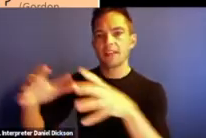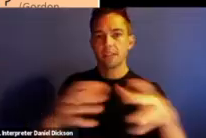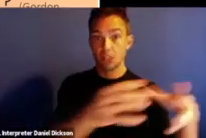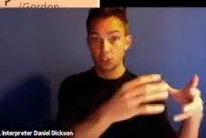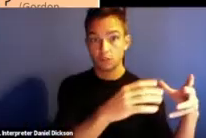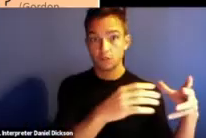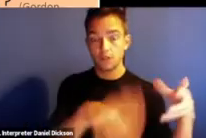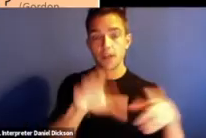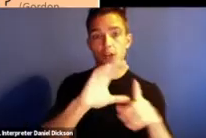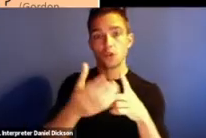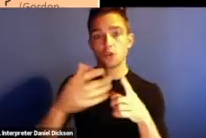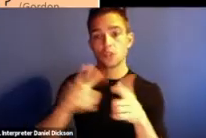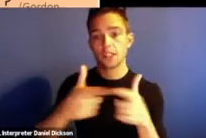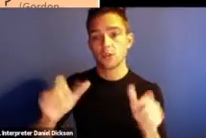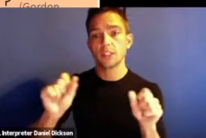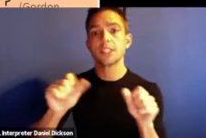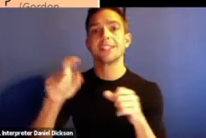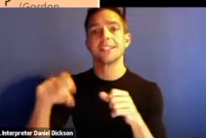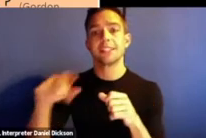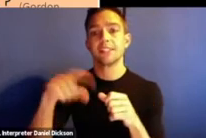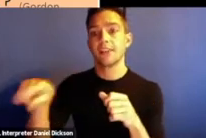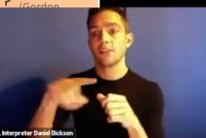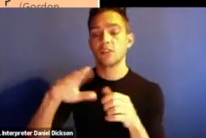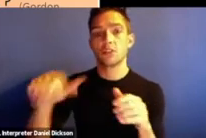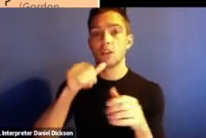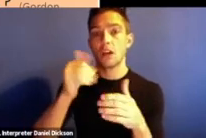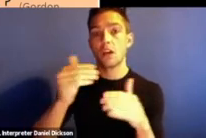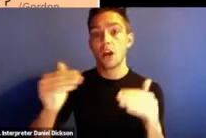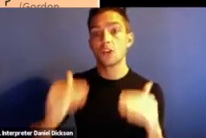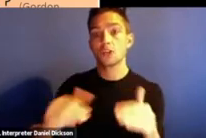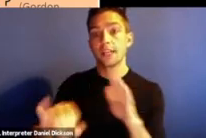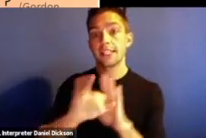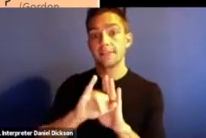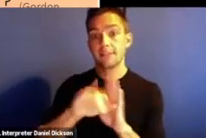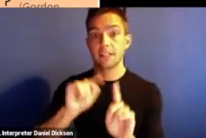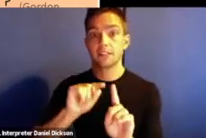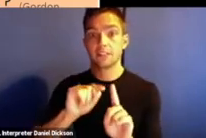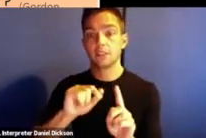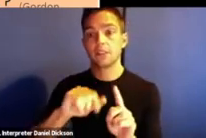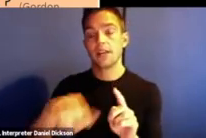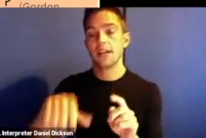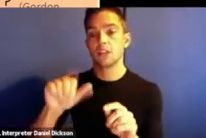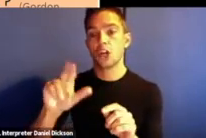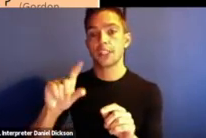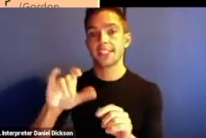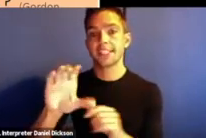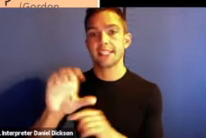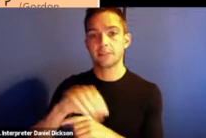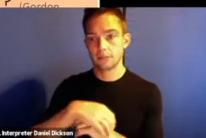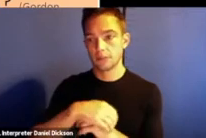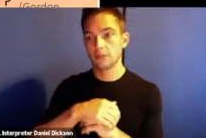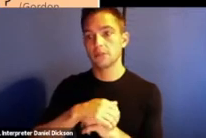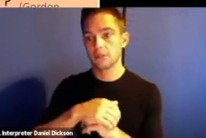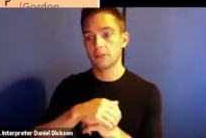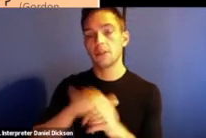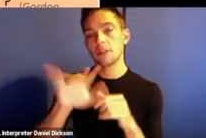that culturally and linguistically diverse children do not end up under-identified as being autistic. So like